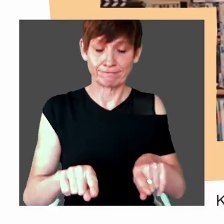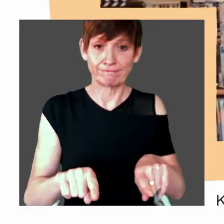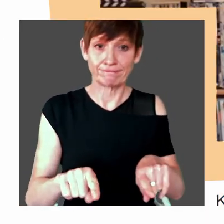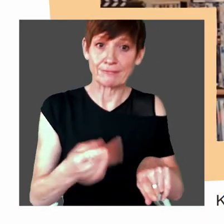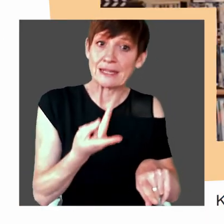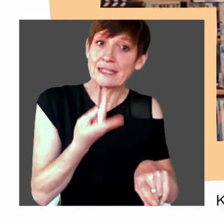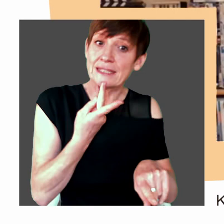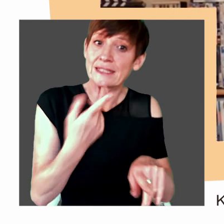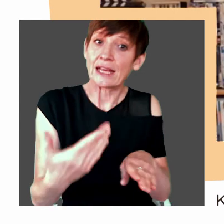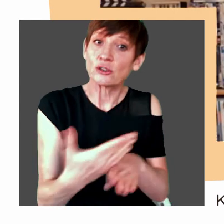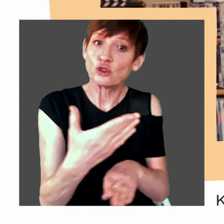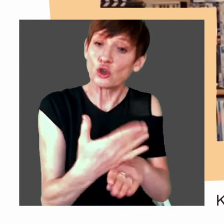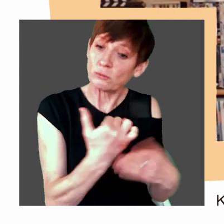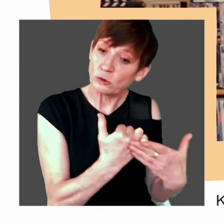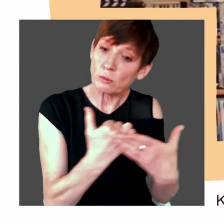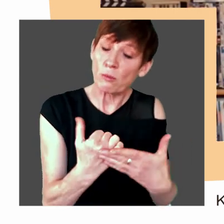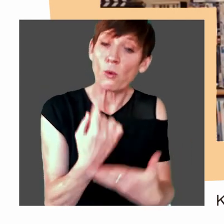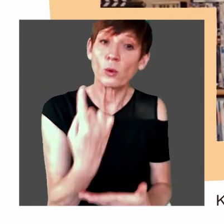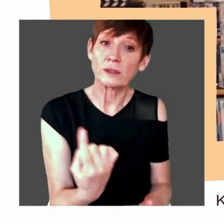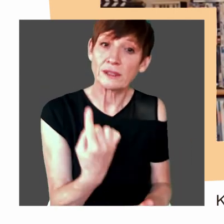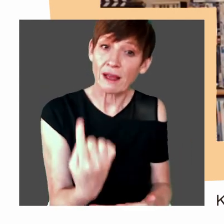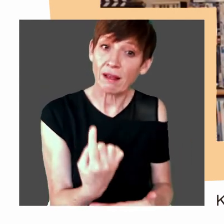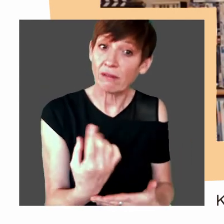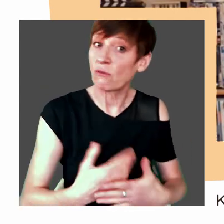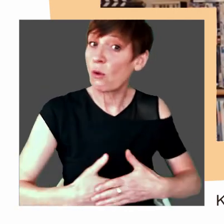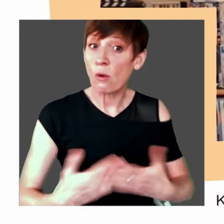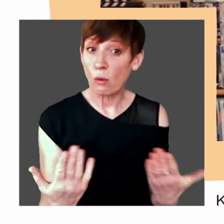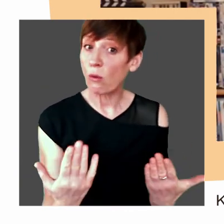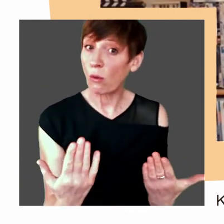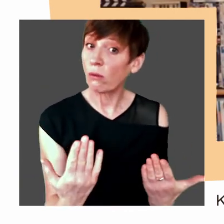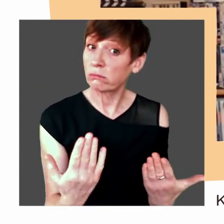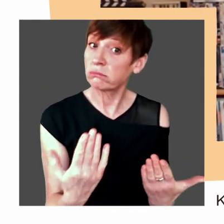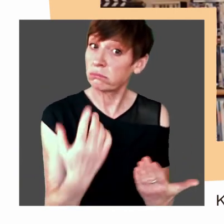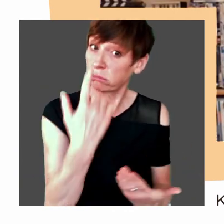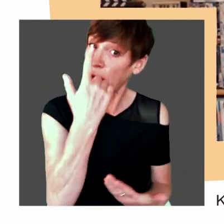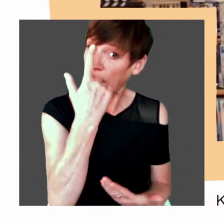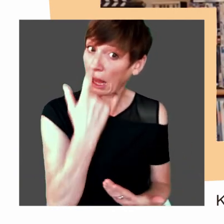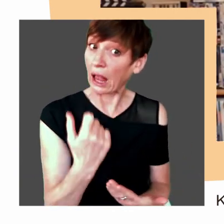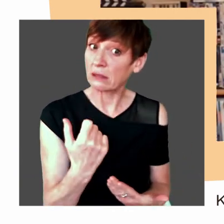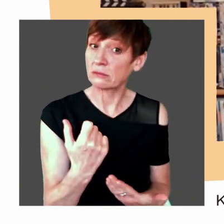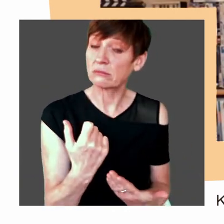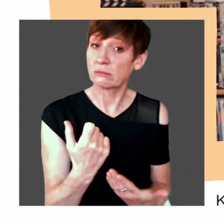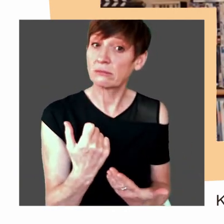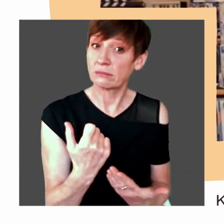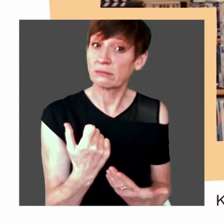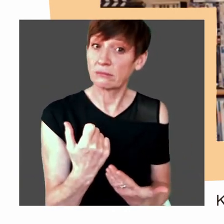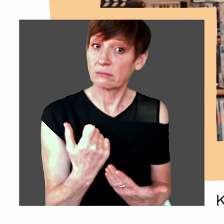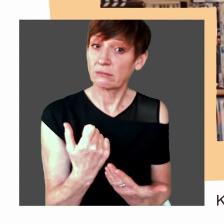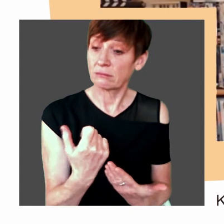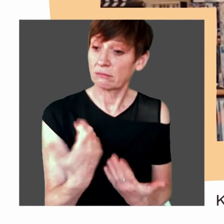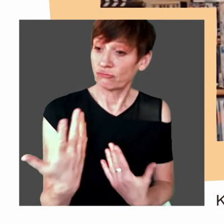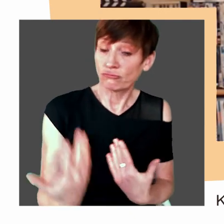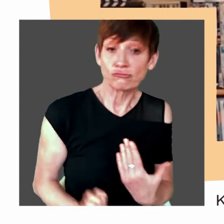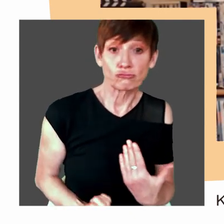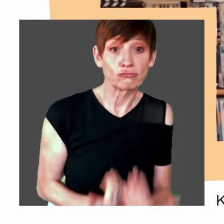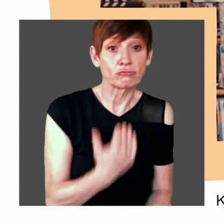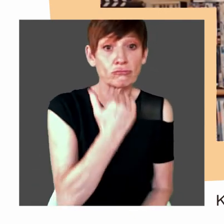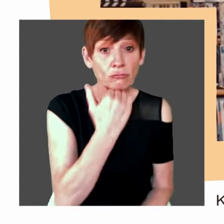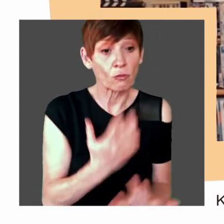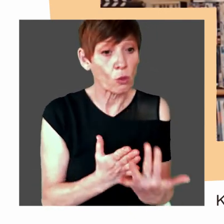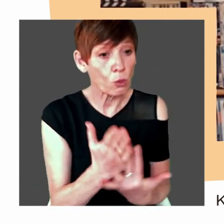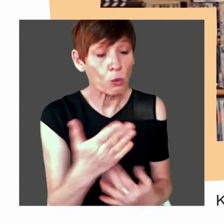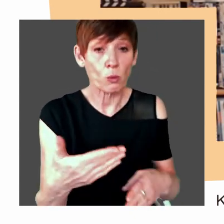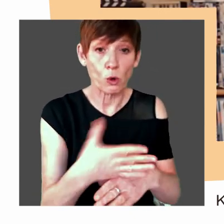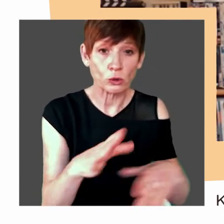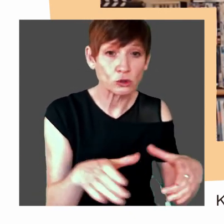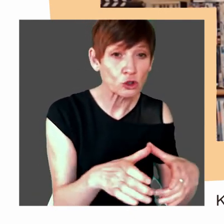practice and yourself throughout, or have you been able to support yourself through delivering workshops and doing